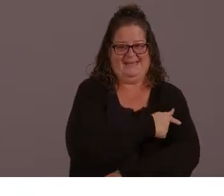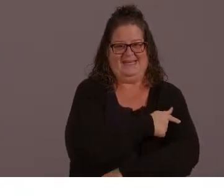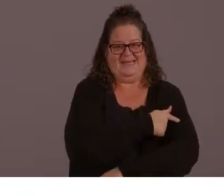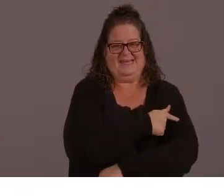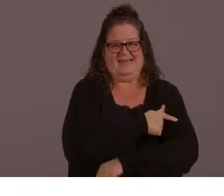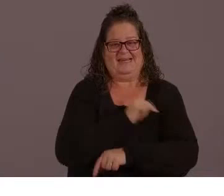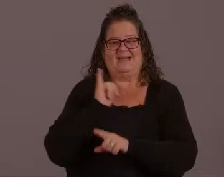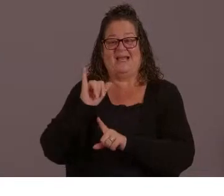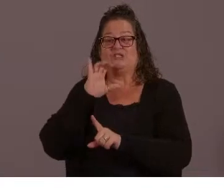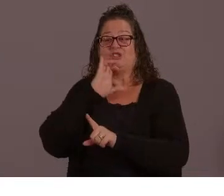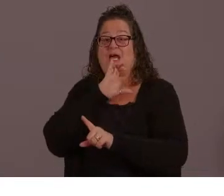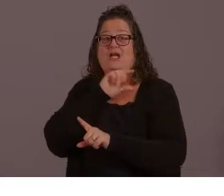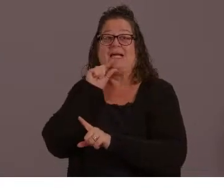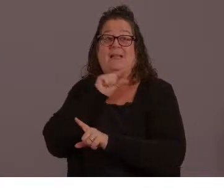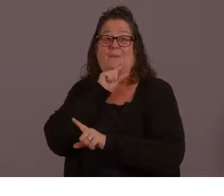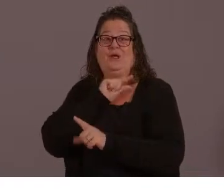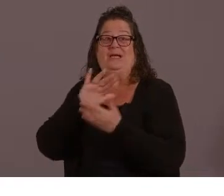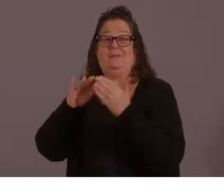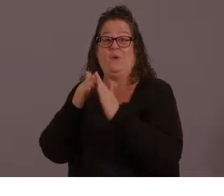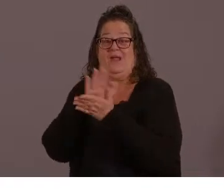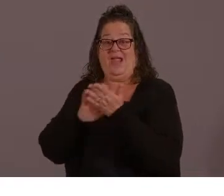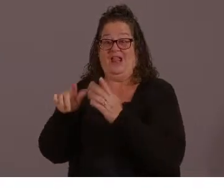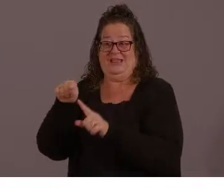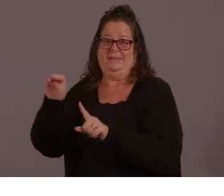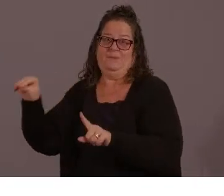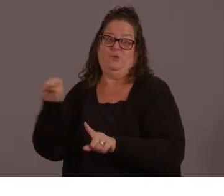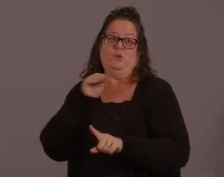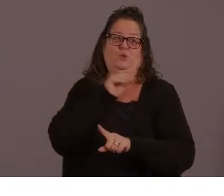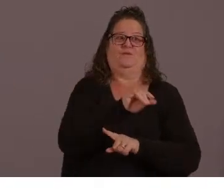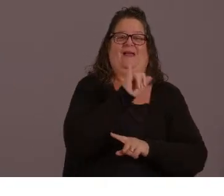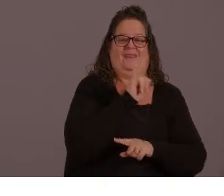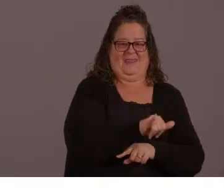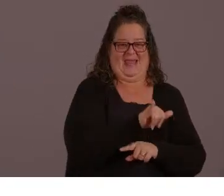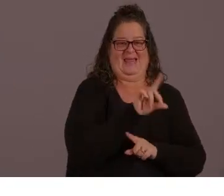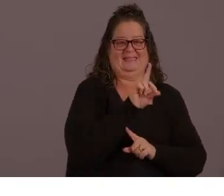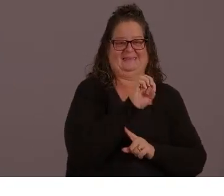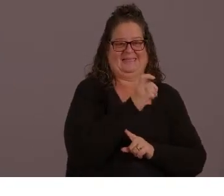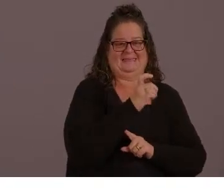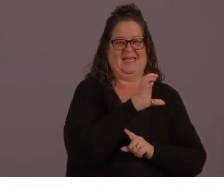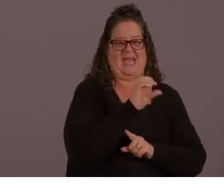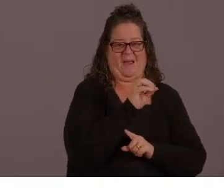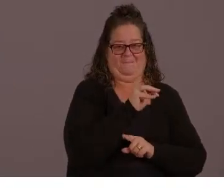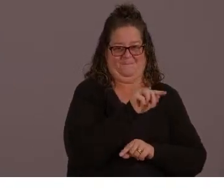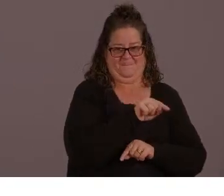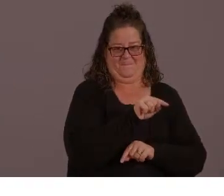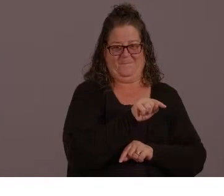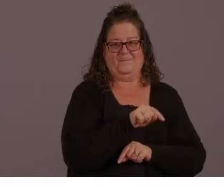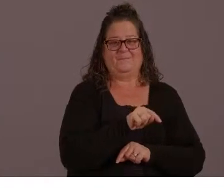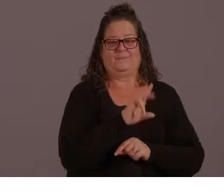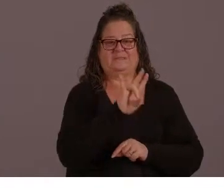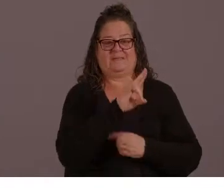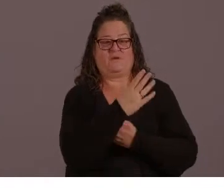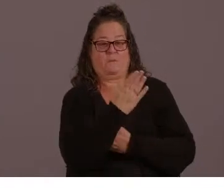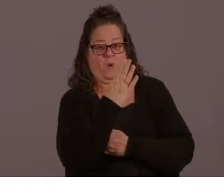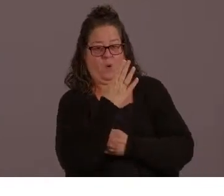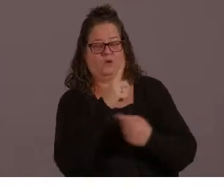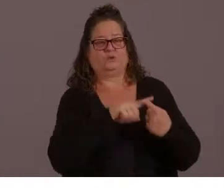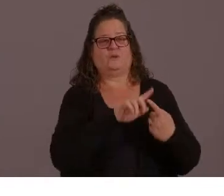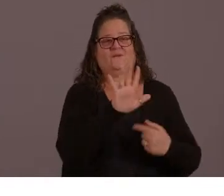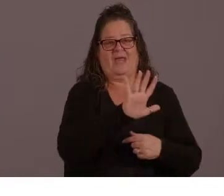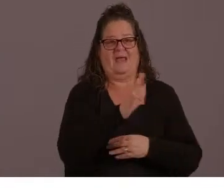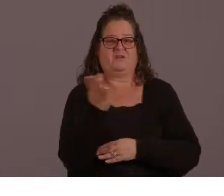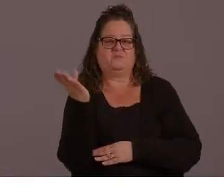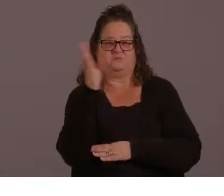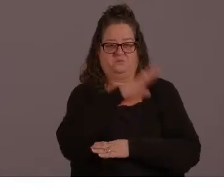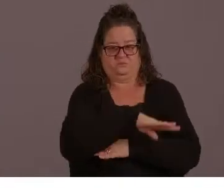on April 1st. It will operate daily from 7 a.m. to 5 p.m. and will offer up to 3,000 to 4,000 appointments